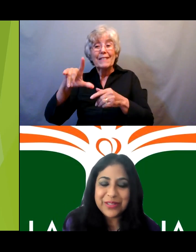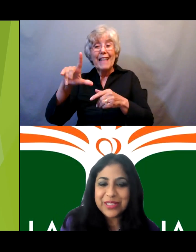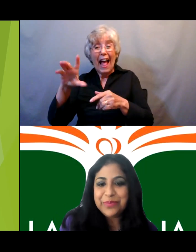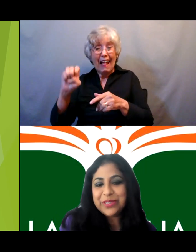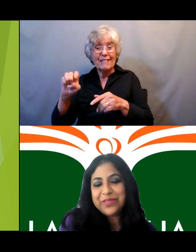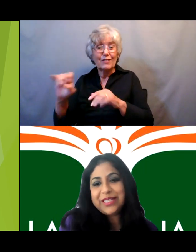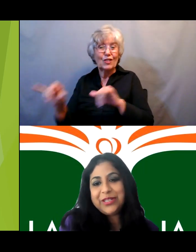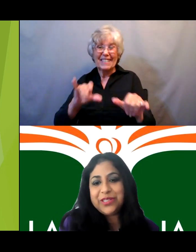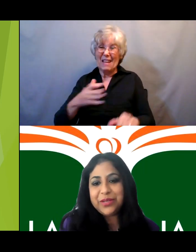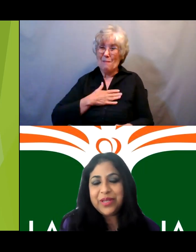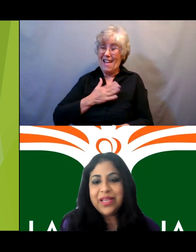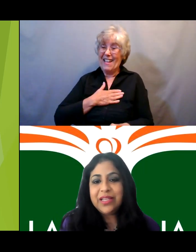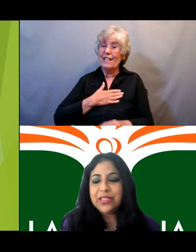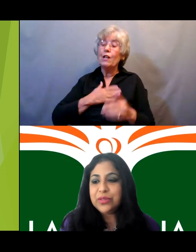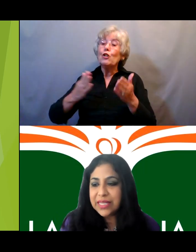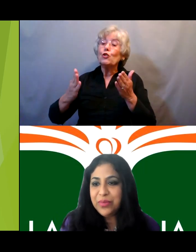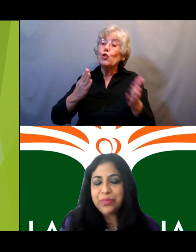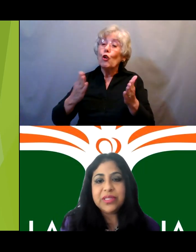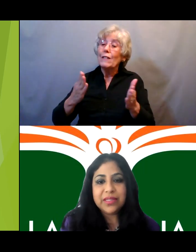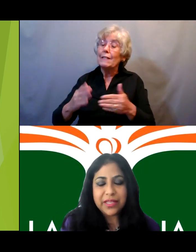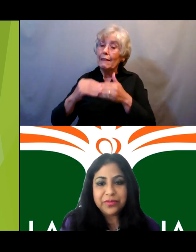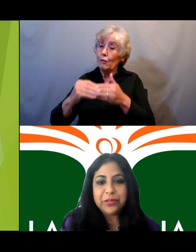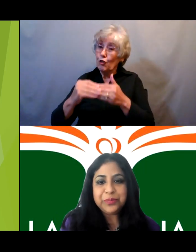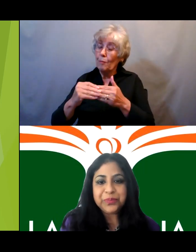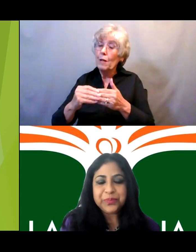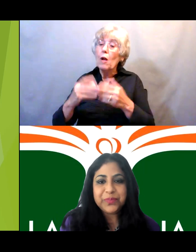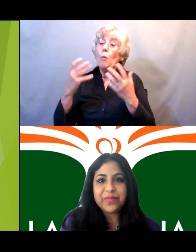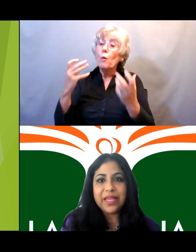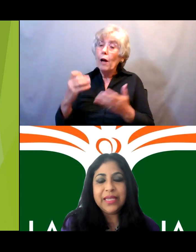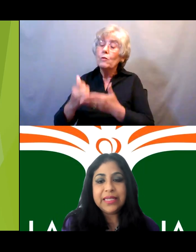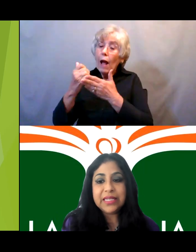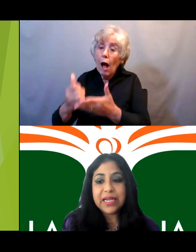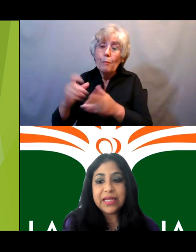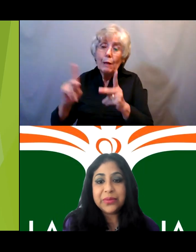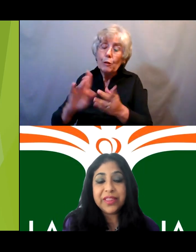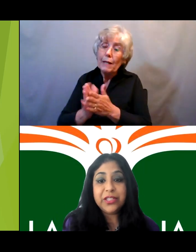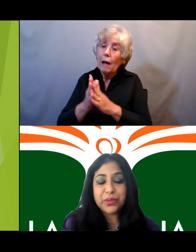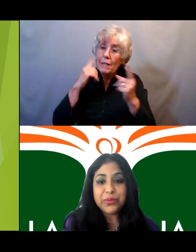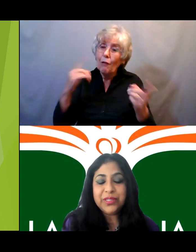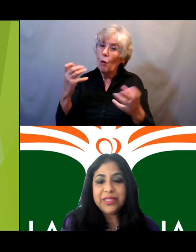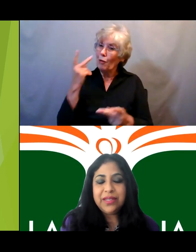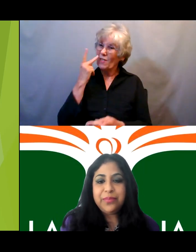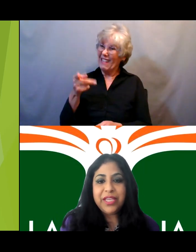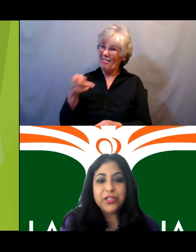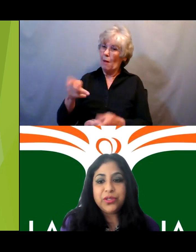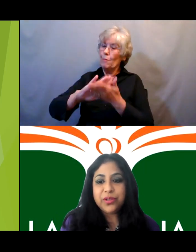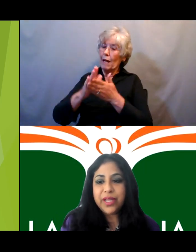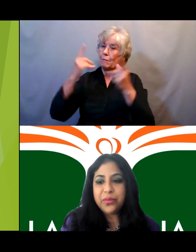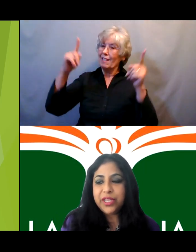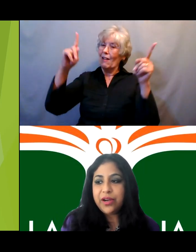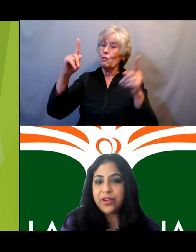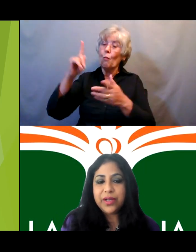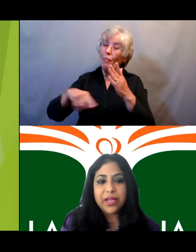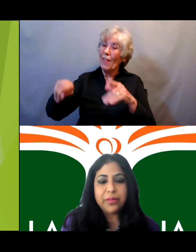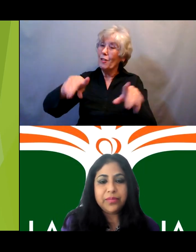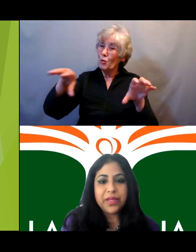service leadership, servant leadership, just seeing people successful in what they do, making sure that